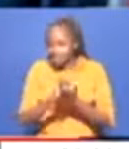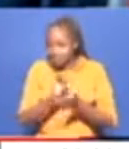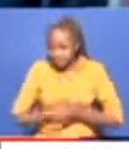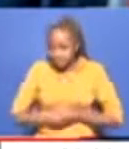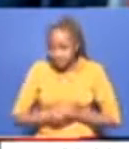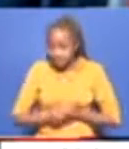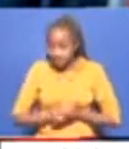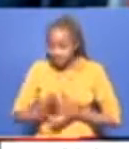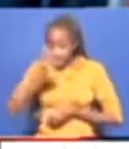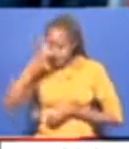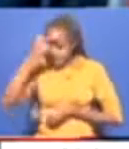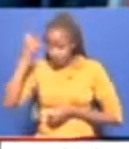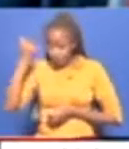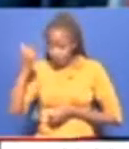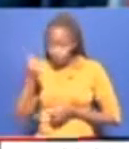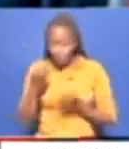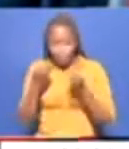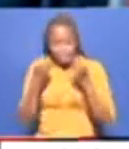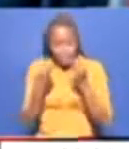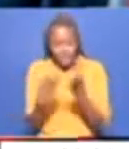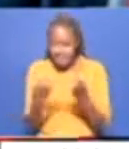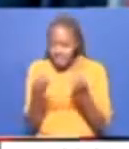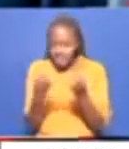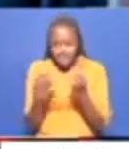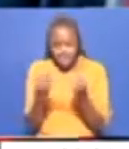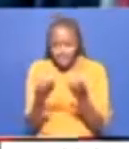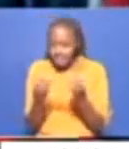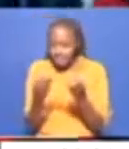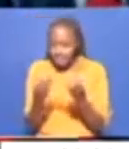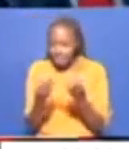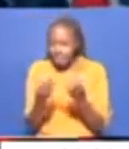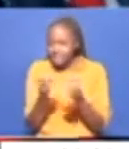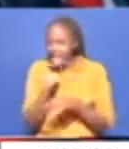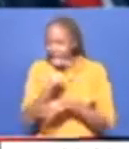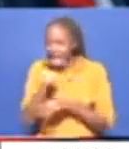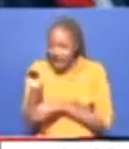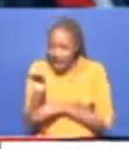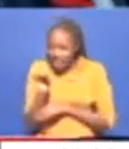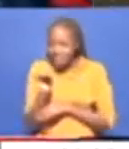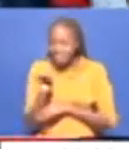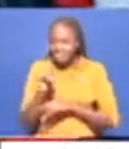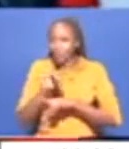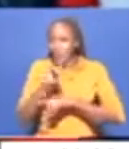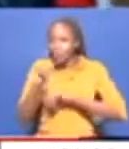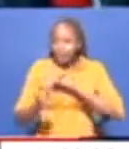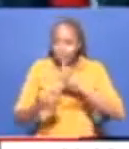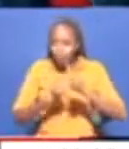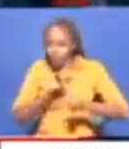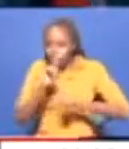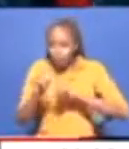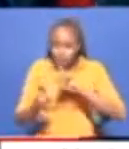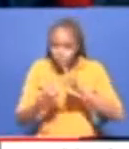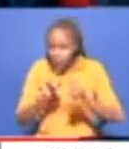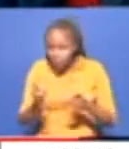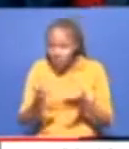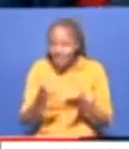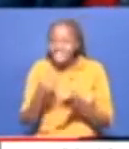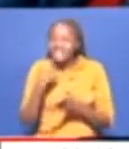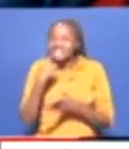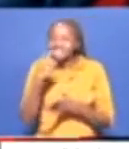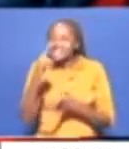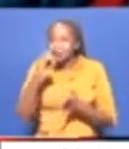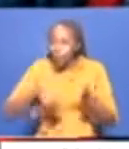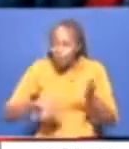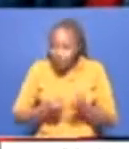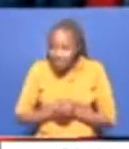because of the many requests, and I think that's the resounding question across the room, we shall say this, that if